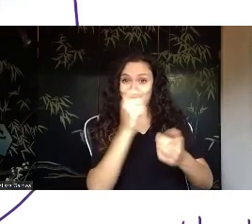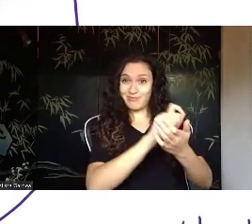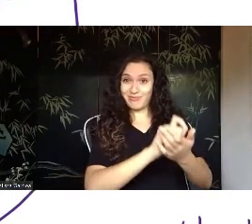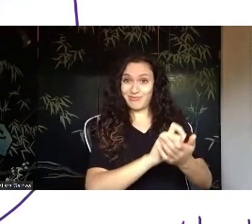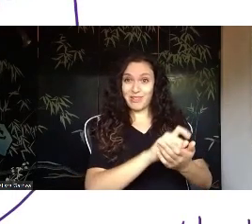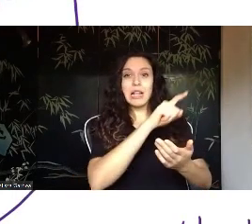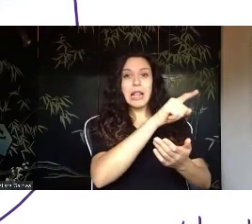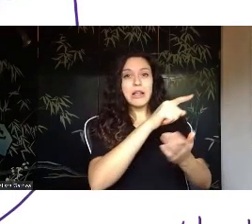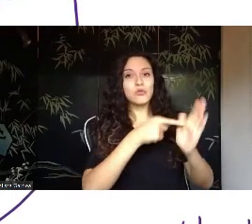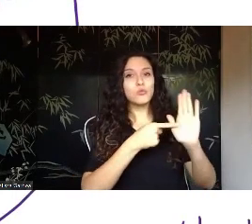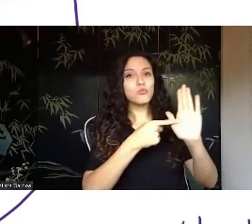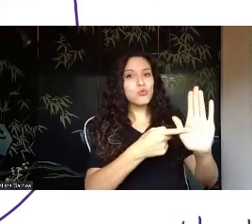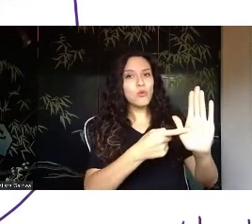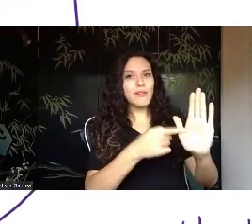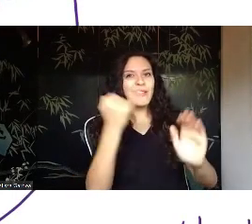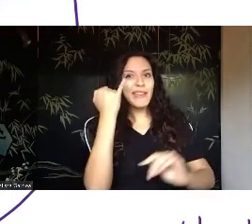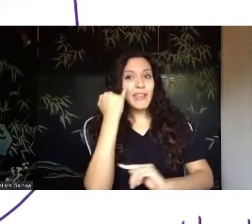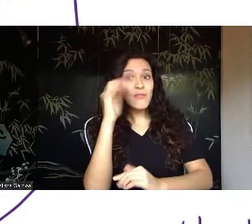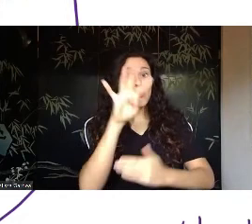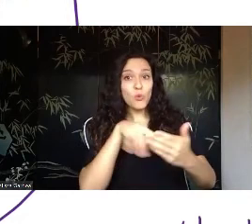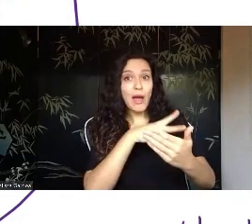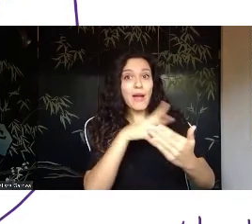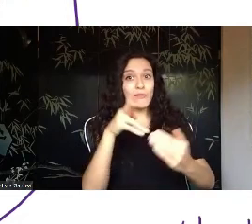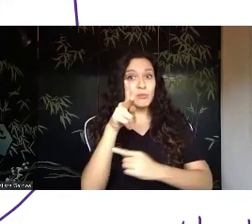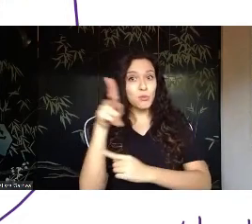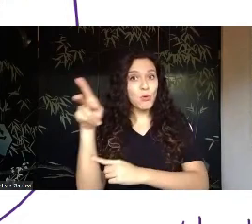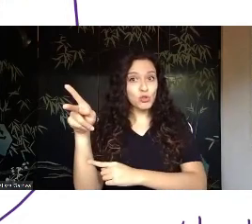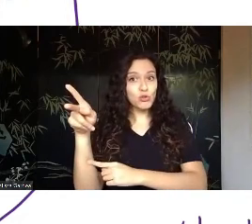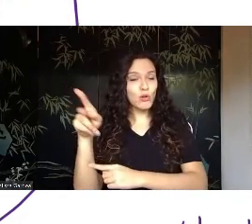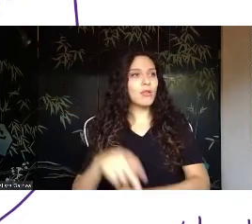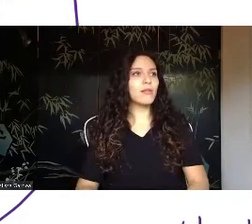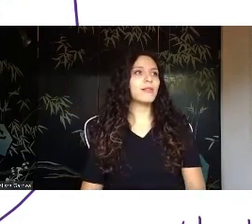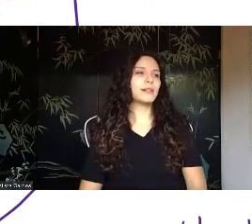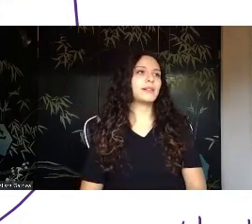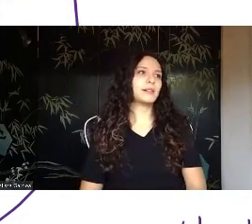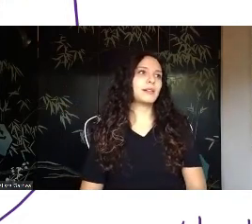was really to determine if it was proportional or not. Okay.